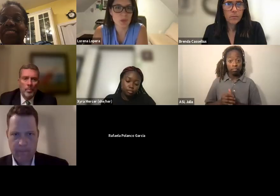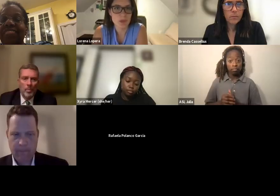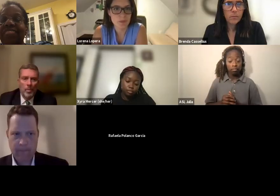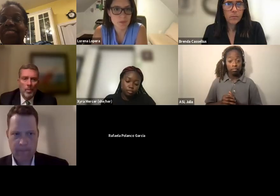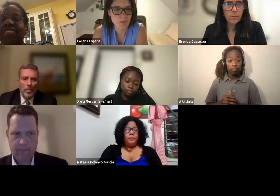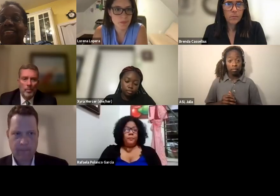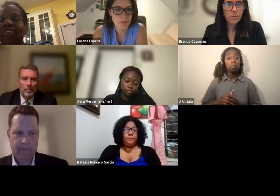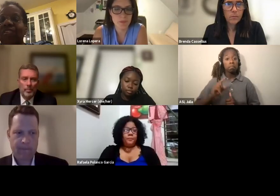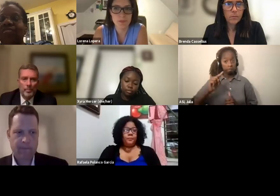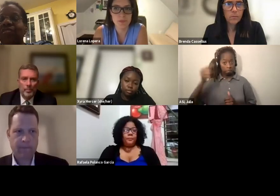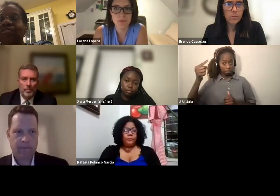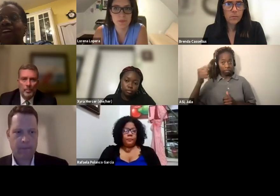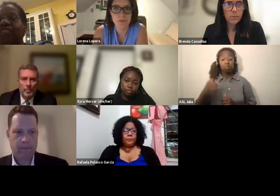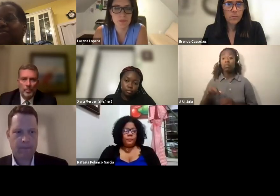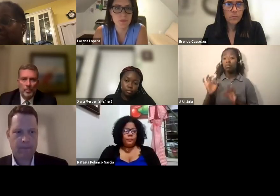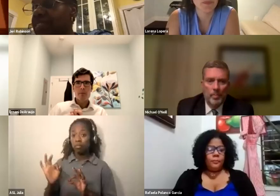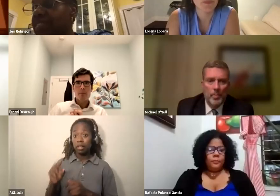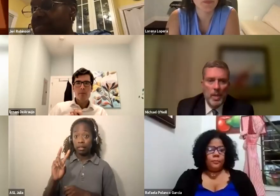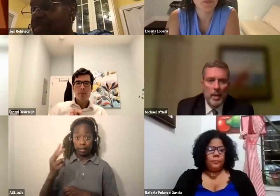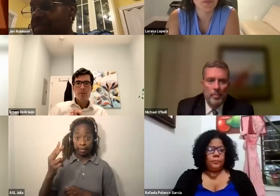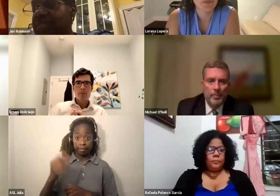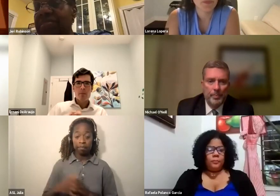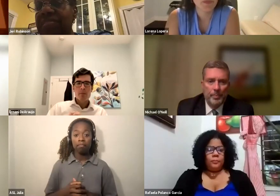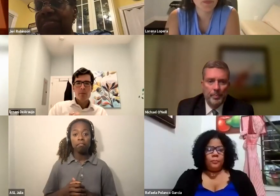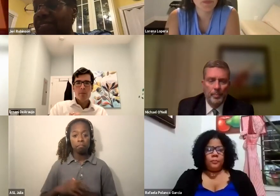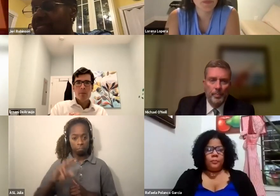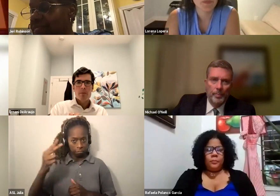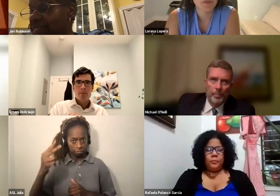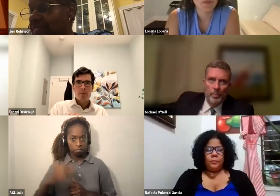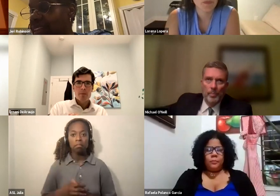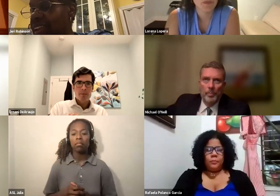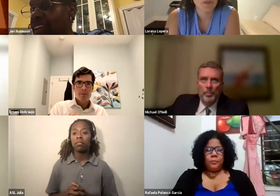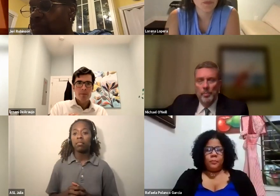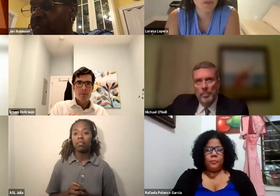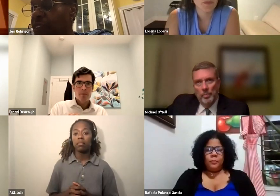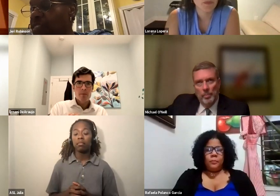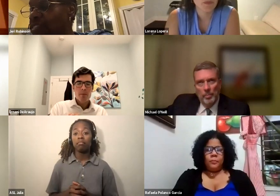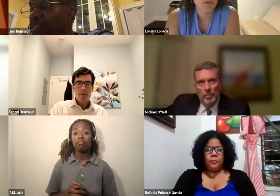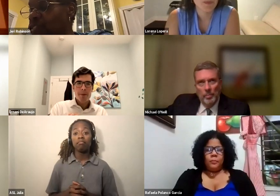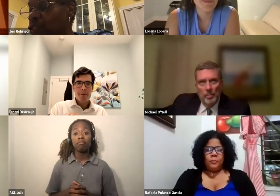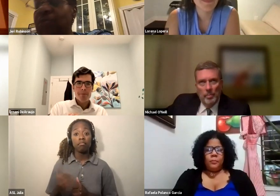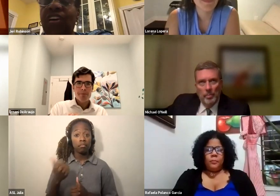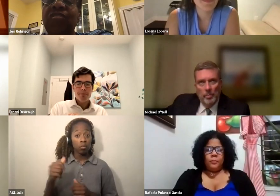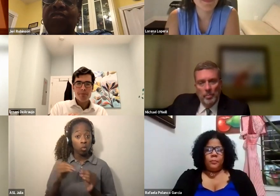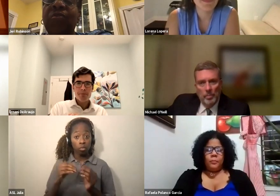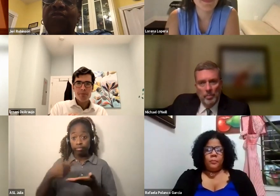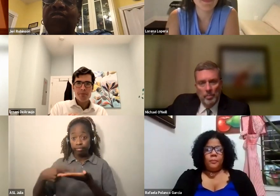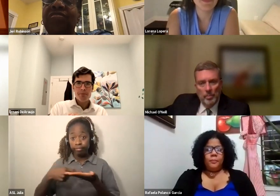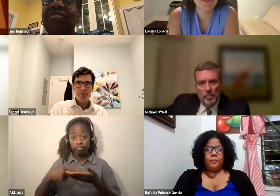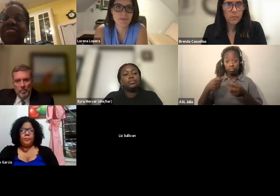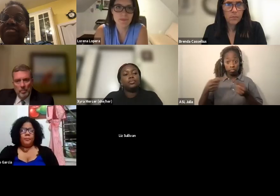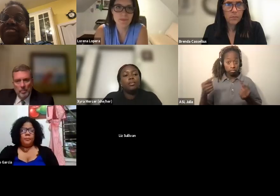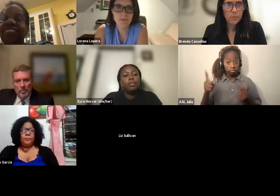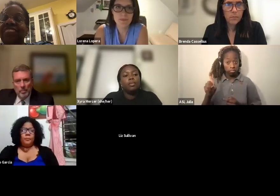so moved thank you is there a second second any further discussion or objection to the